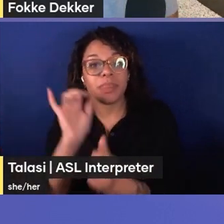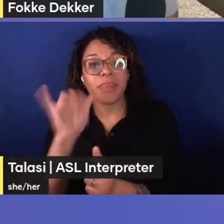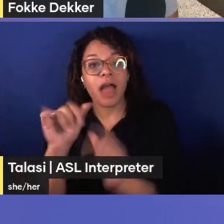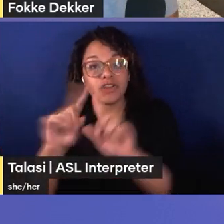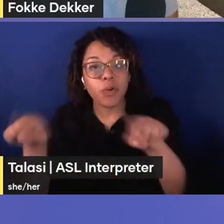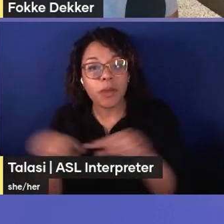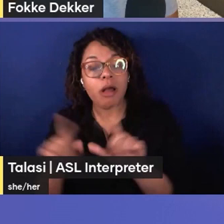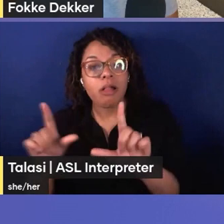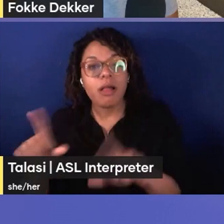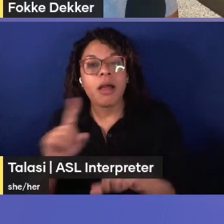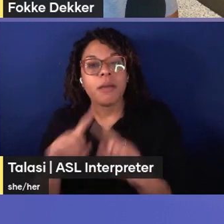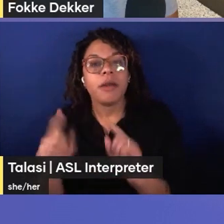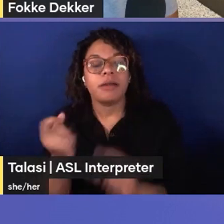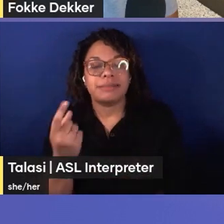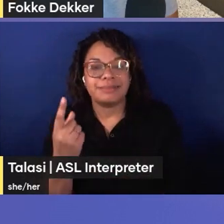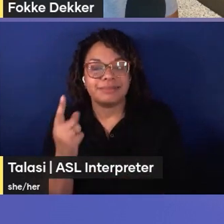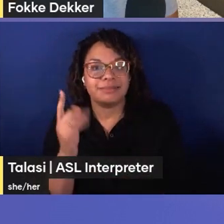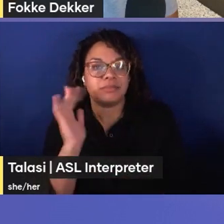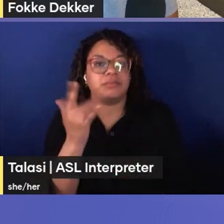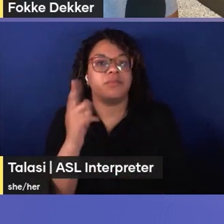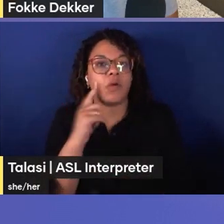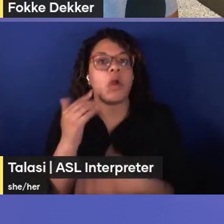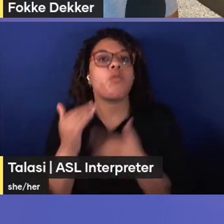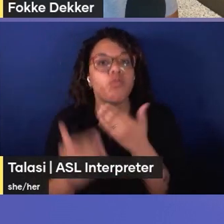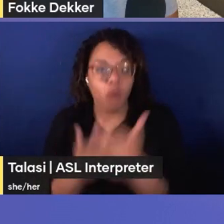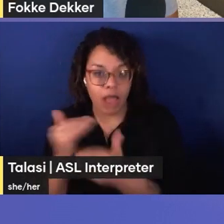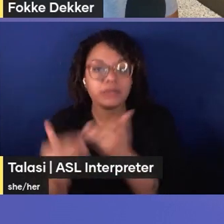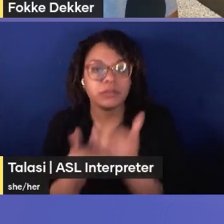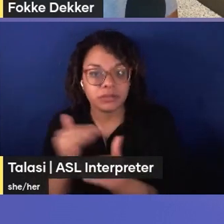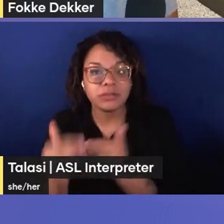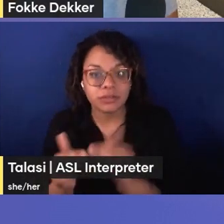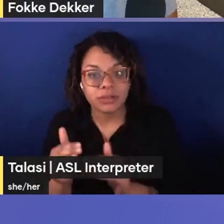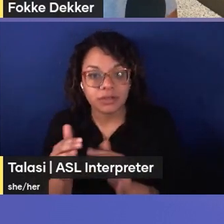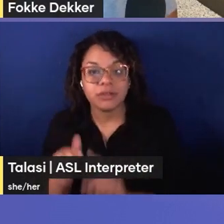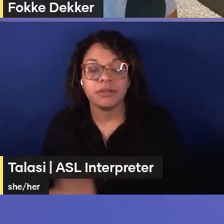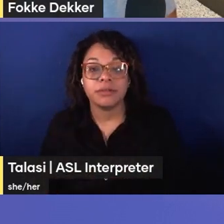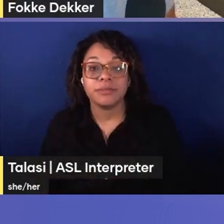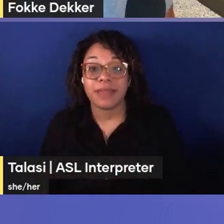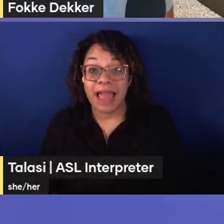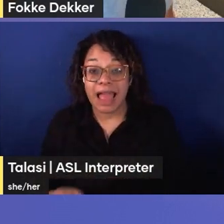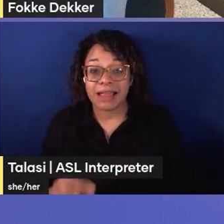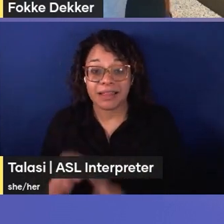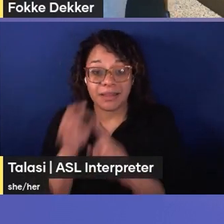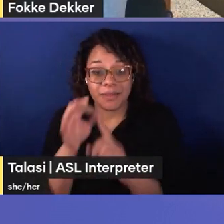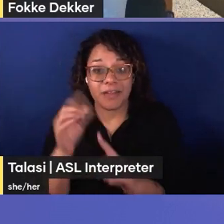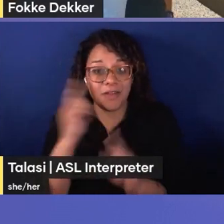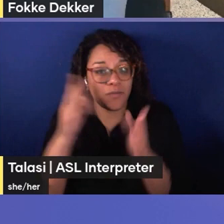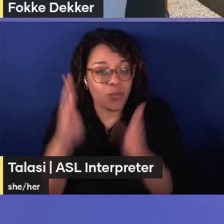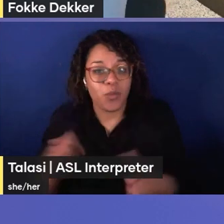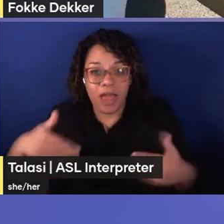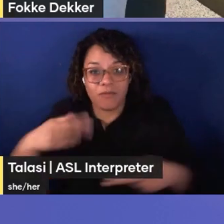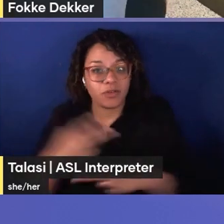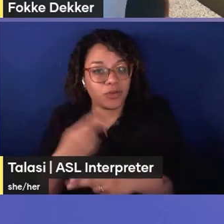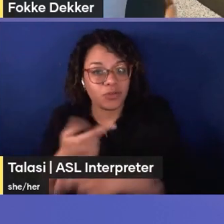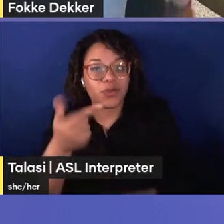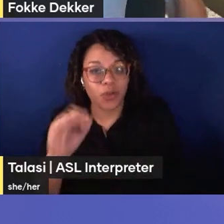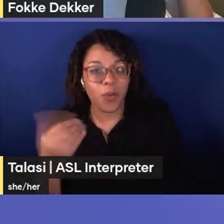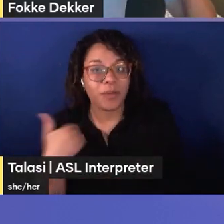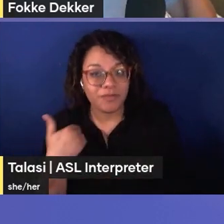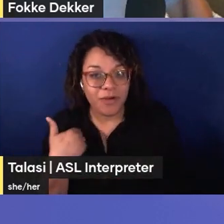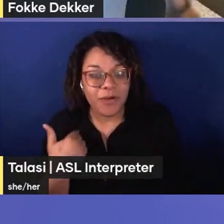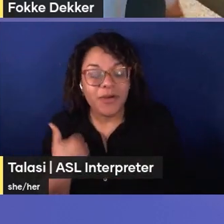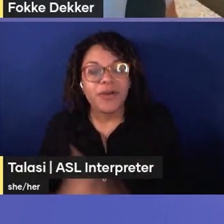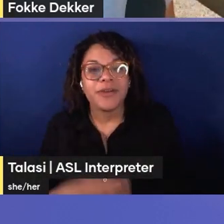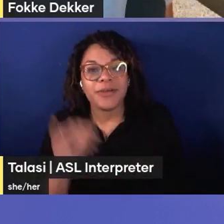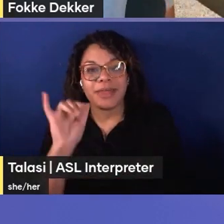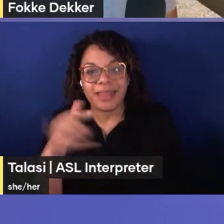a big pain to process it, especially in Go, and especially for somebody that never used Go before. So that was a bit